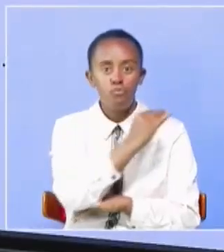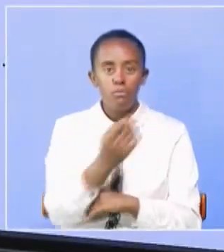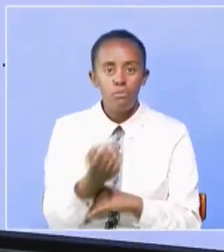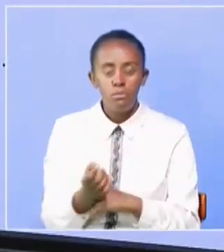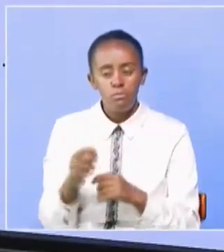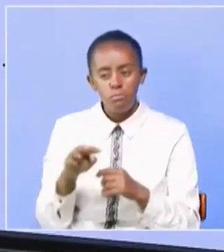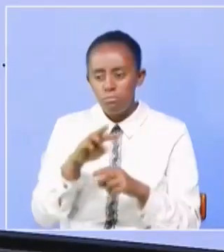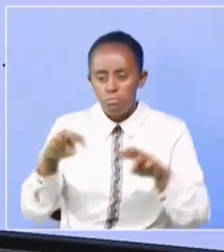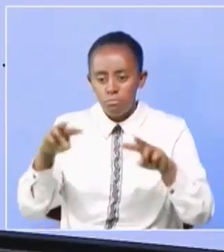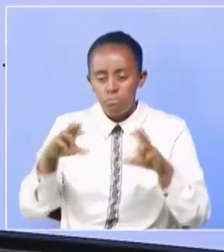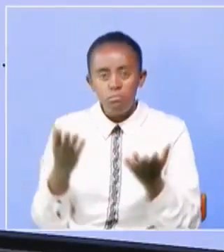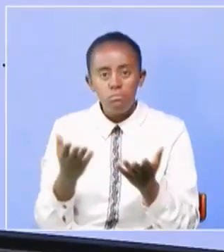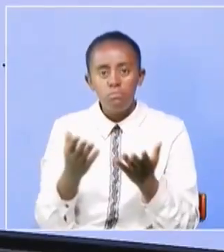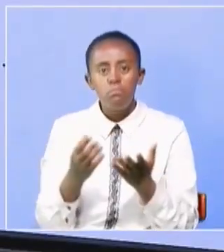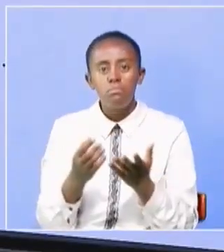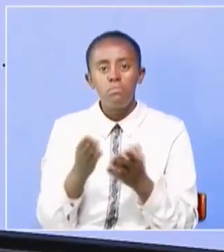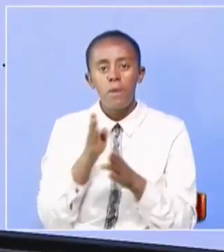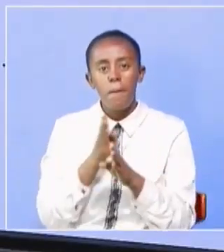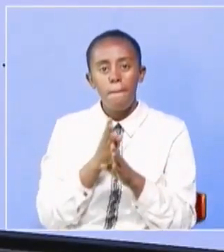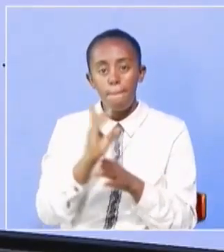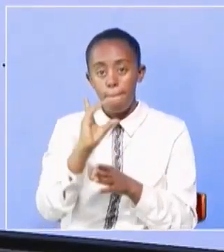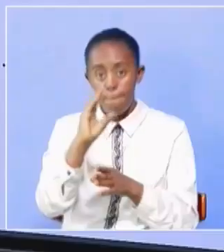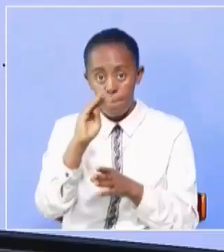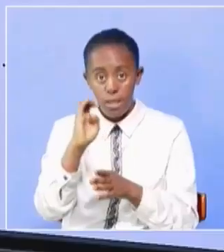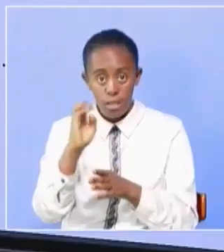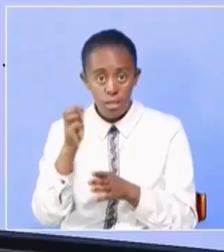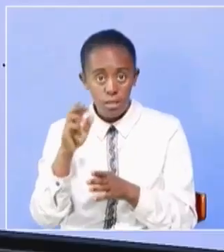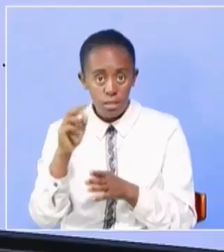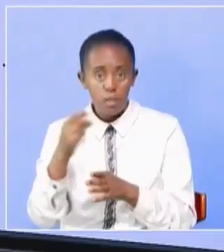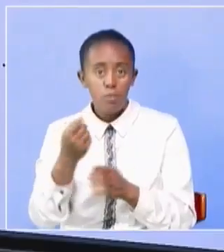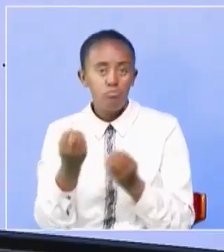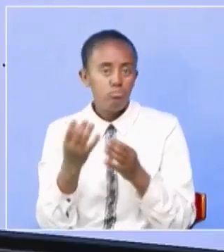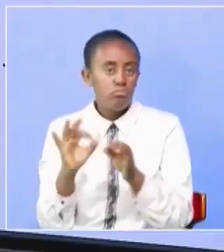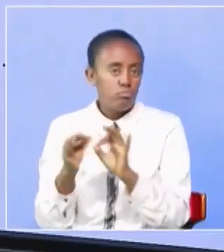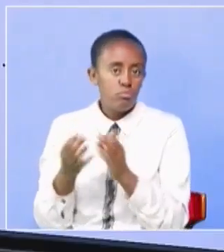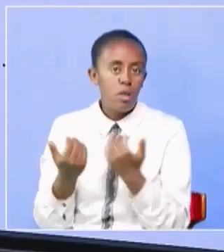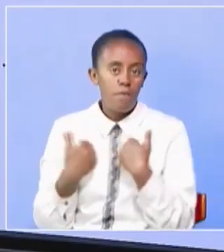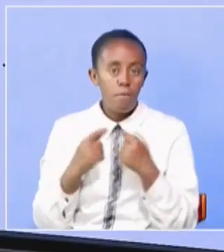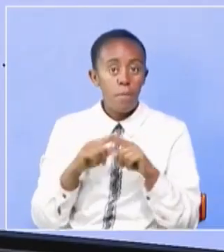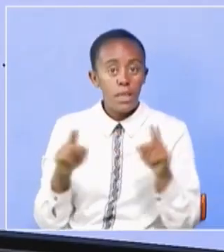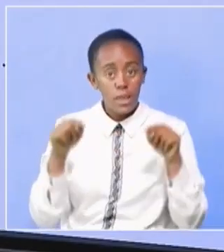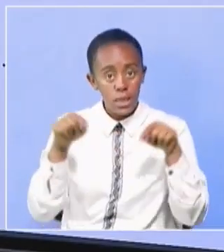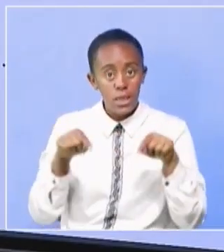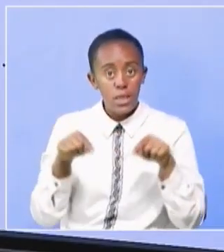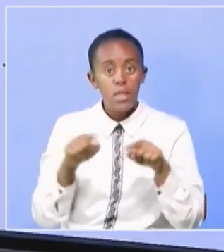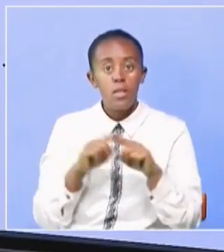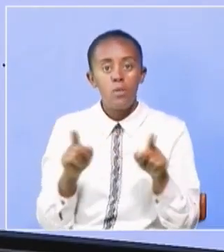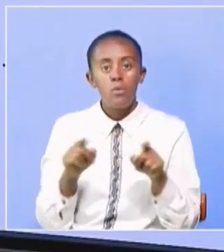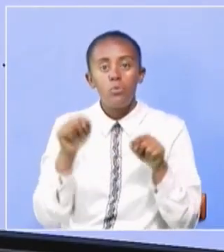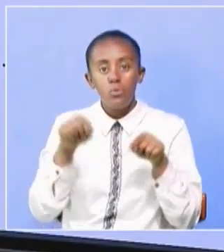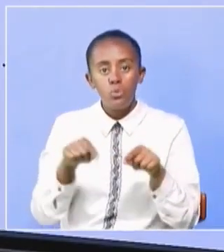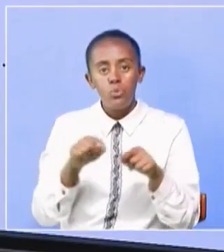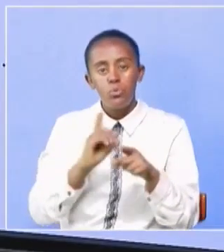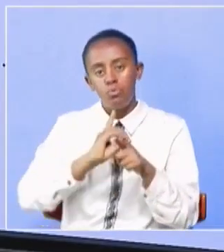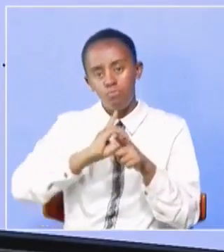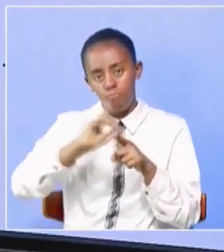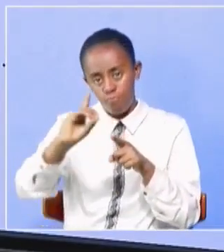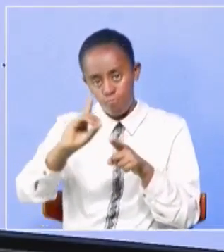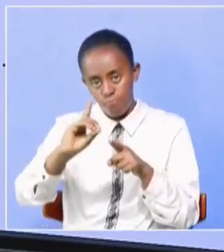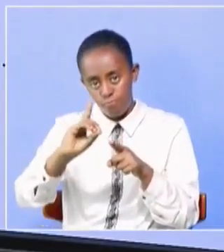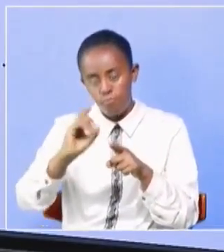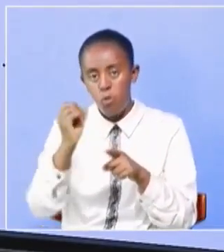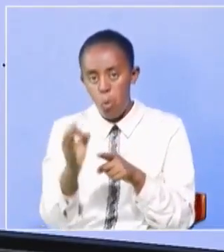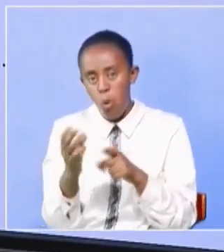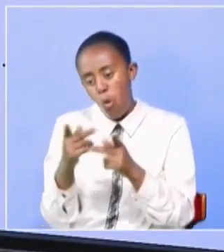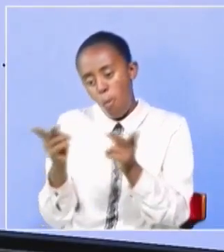Bearing has also another definition, but in this context, the definition that we're going with bearing is the direction